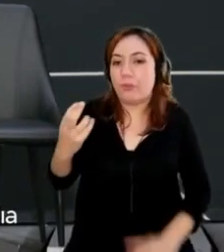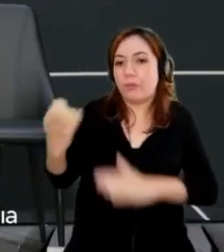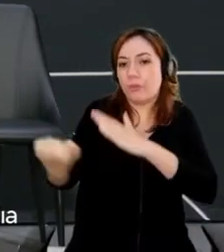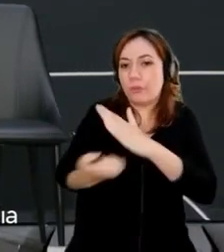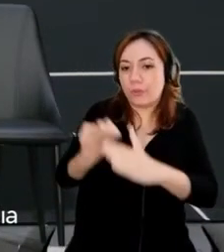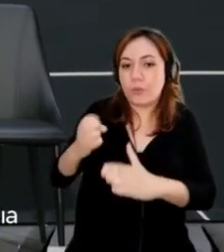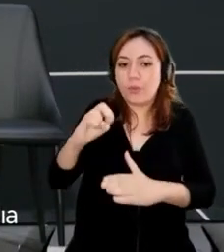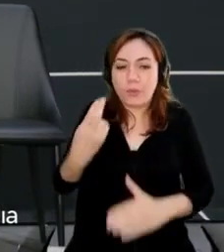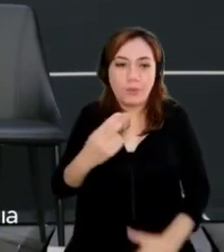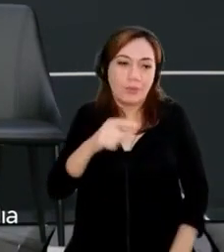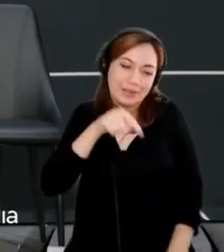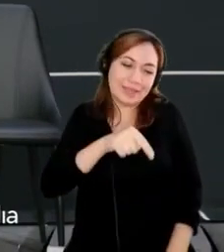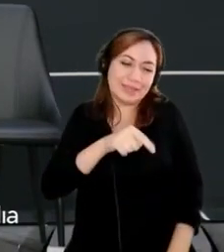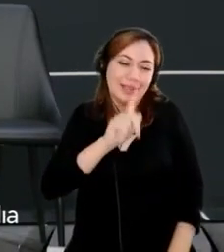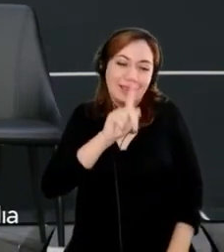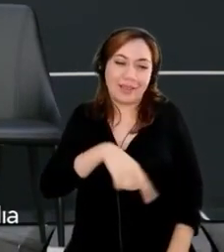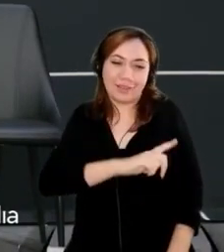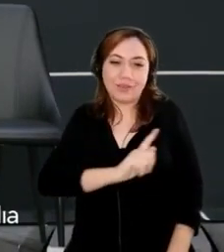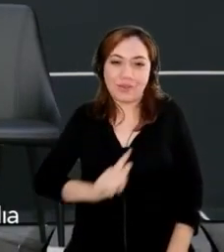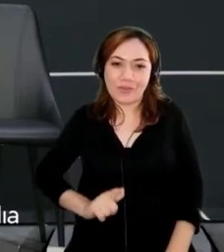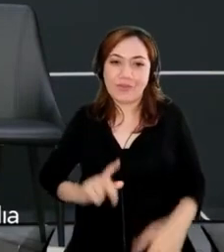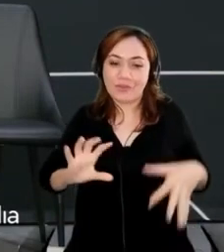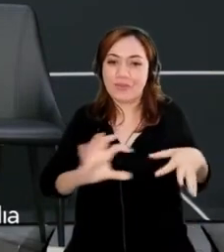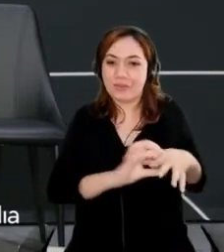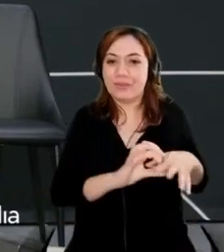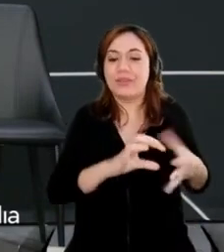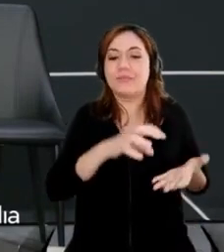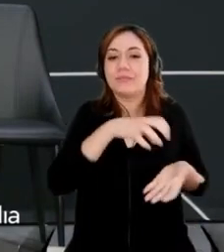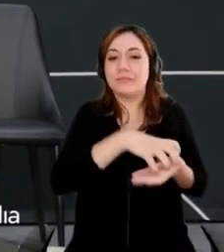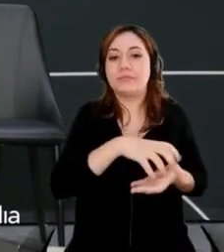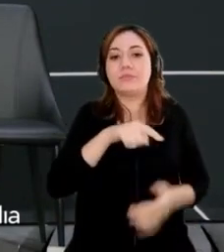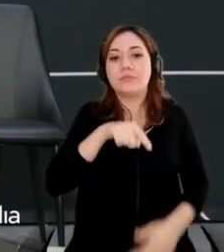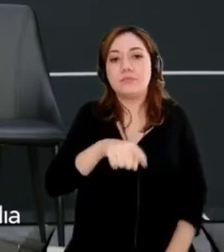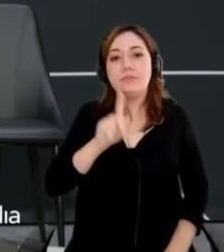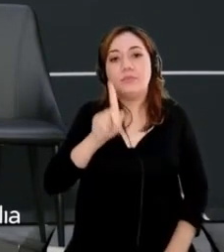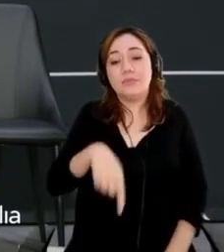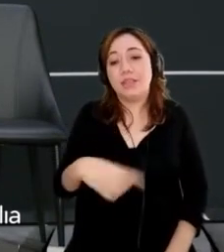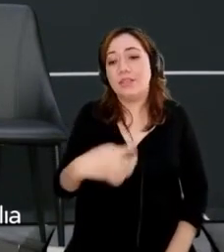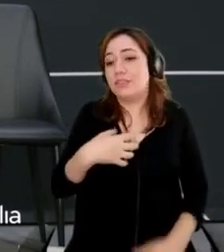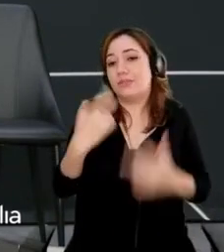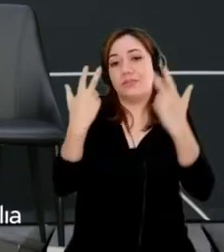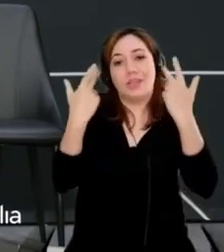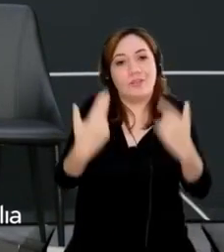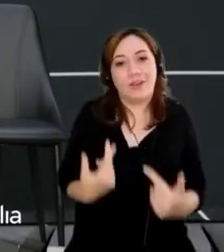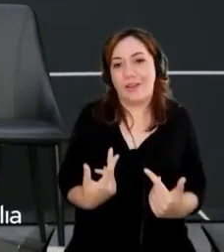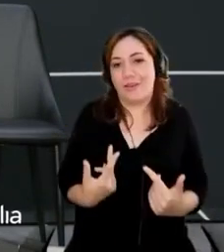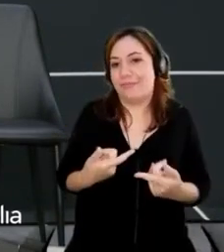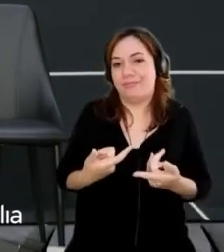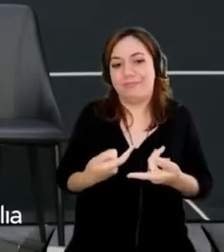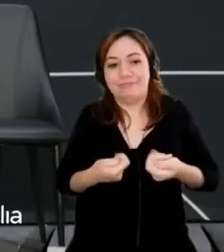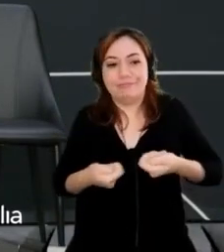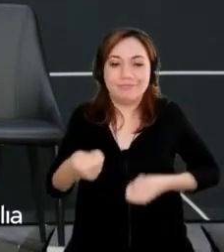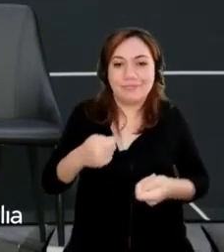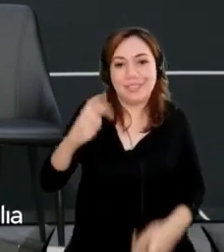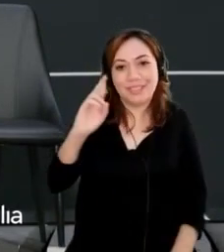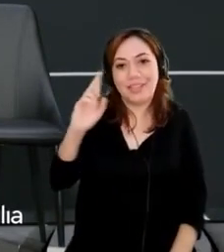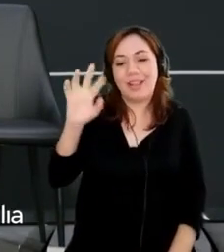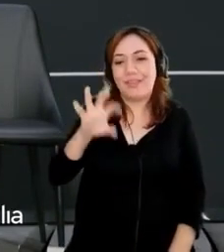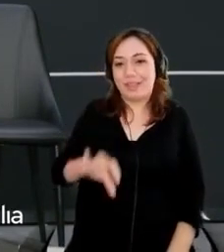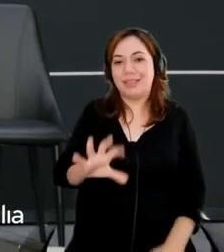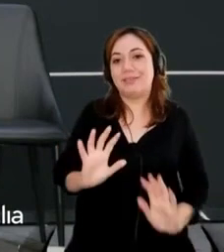this case. So it's a very natural way to manage. And it made sense in a